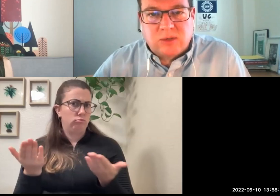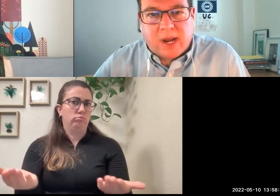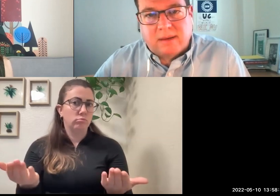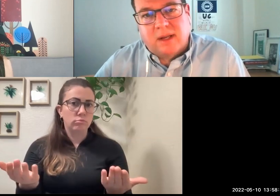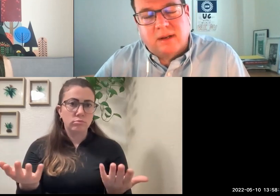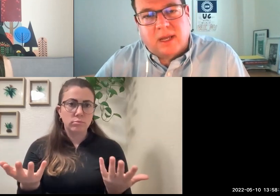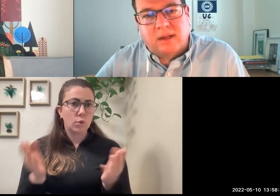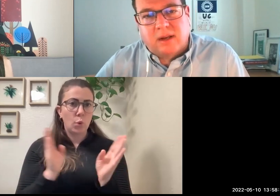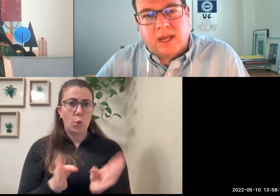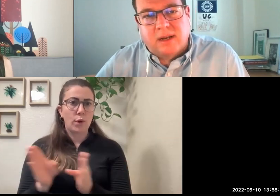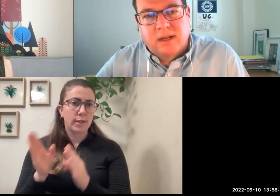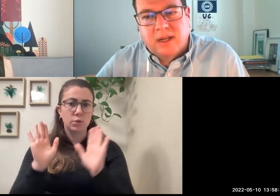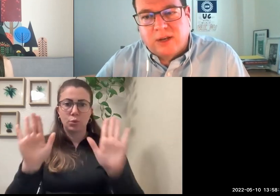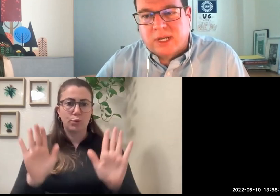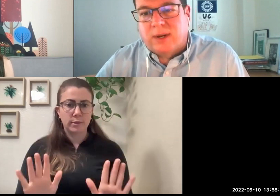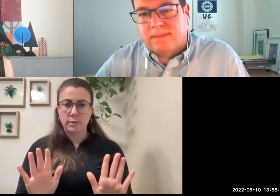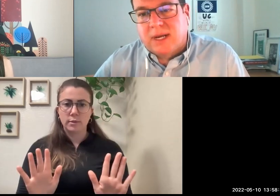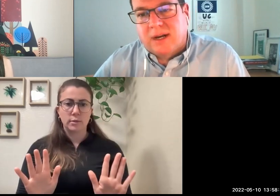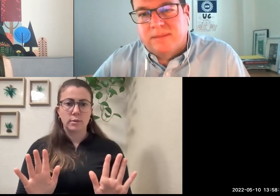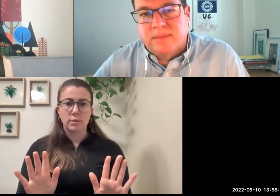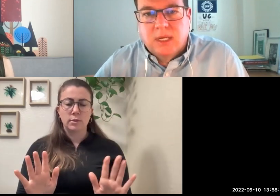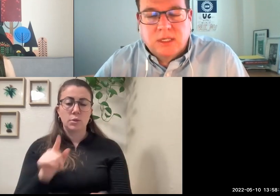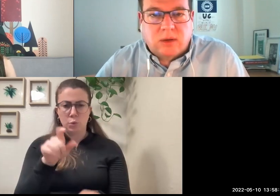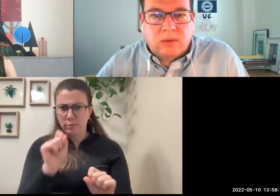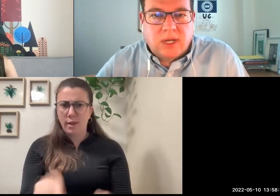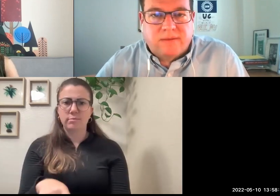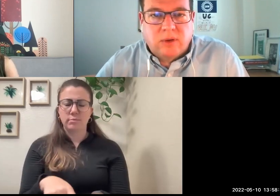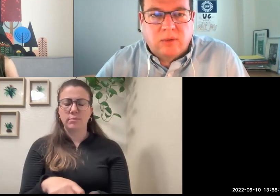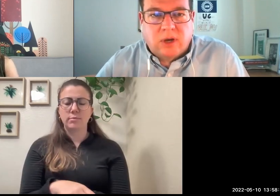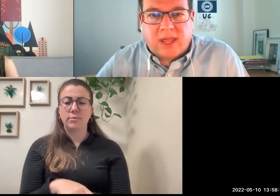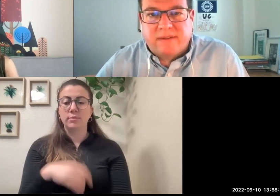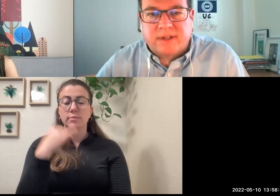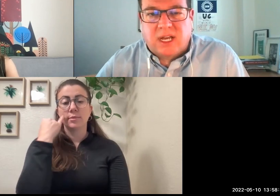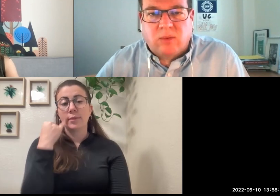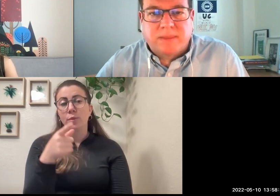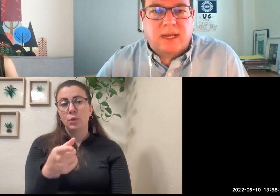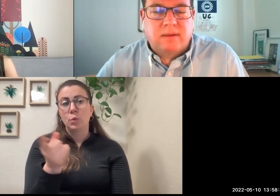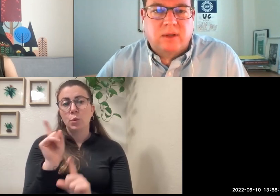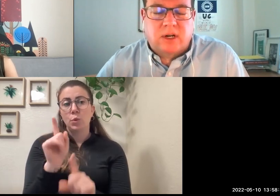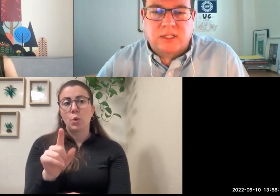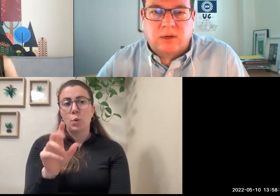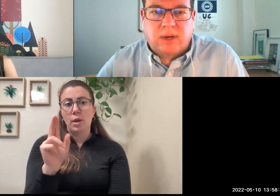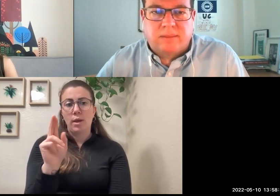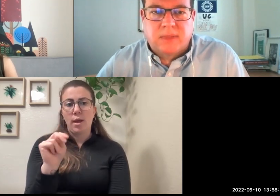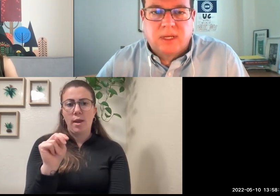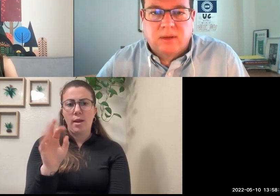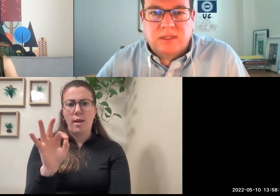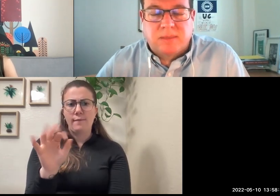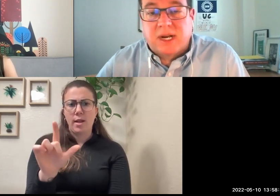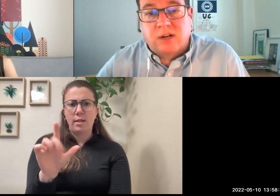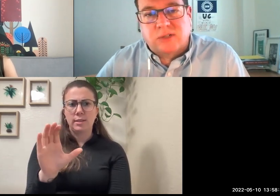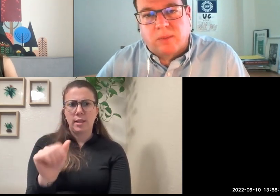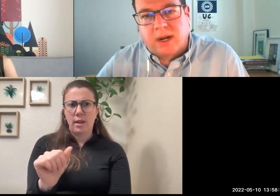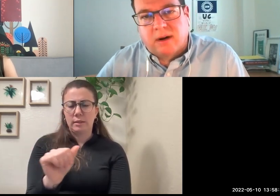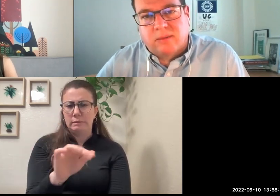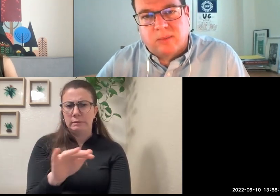organizing is great and you can do it. So if you go to the AFL-CIO website, you can also submit